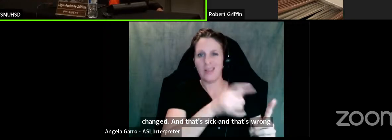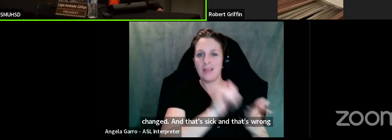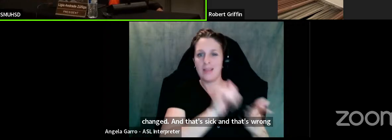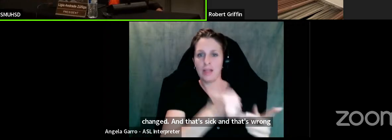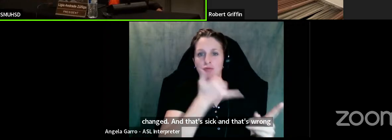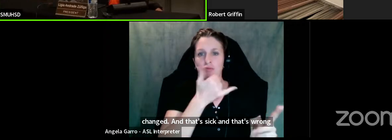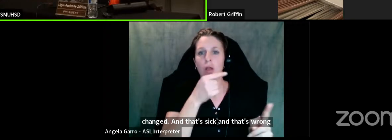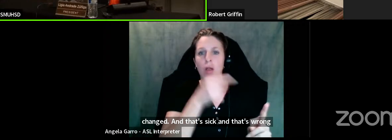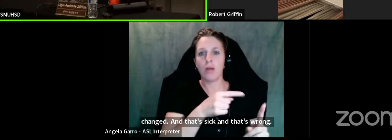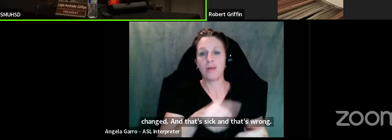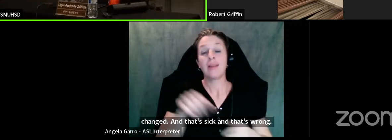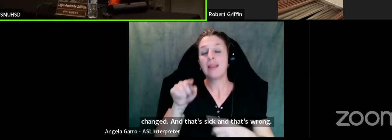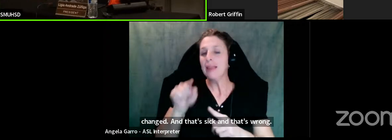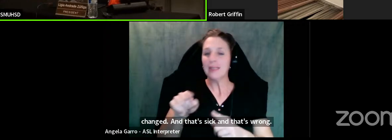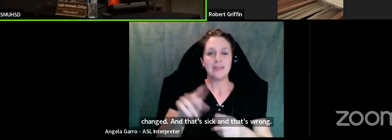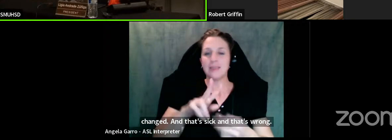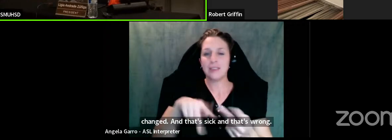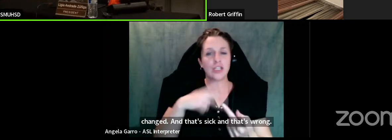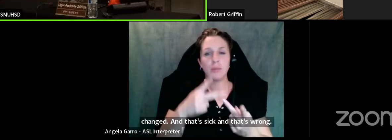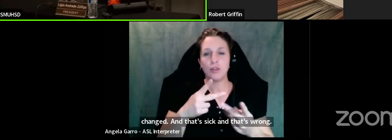this is the perfect example of that.